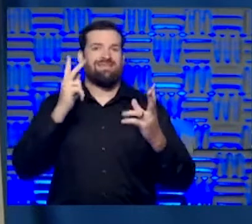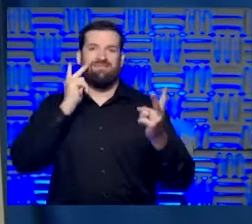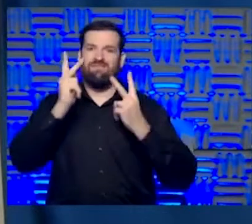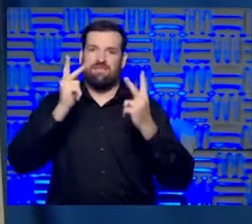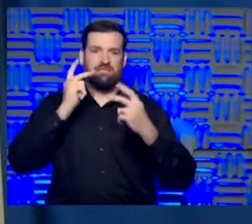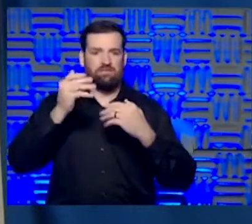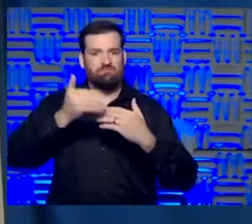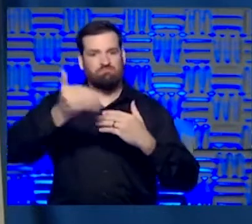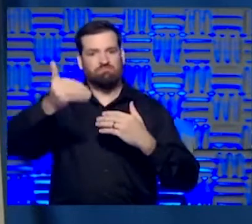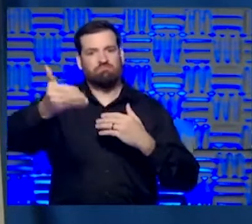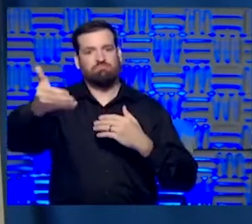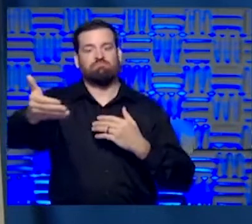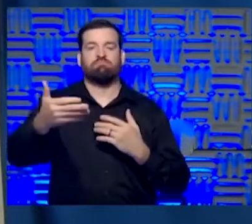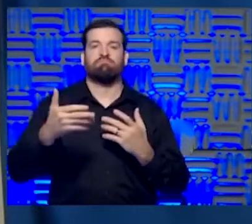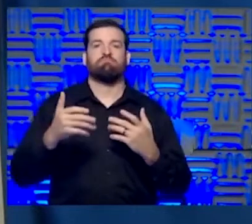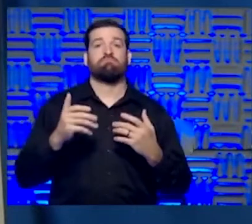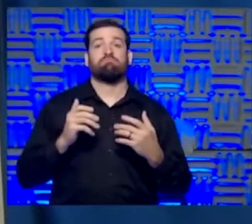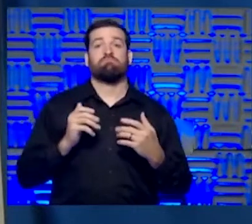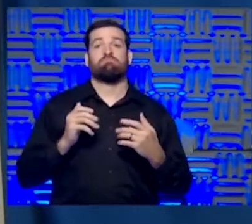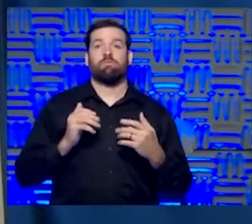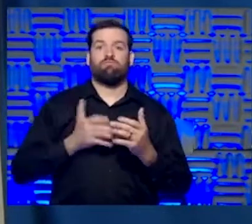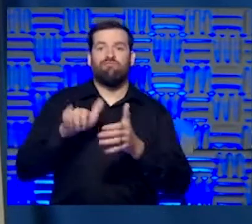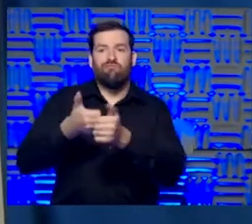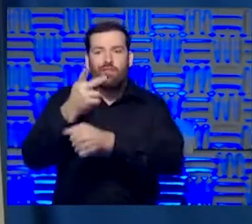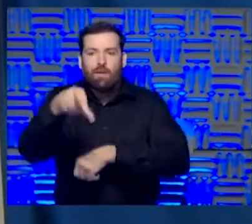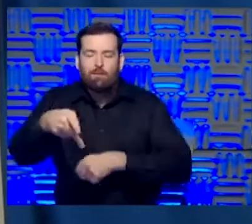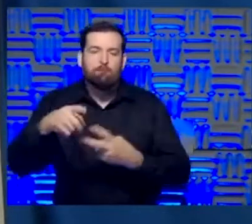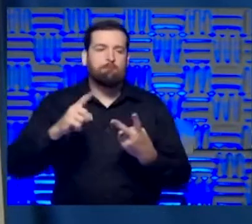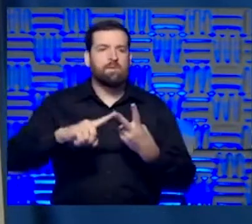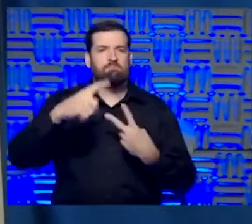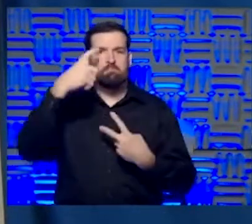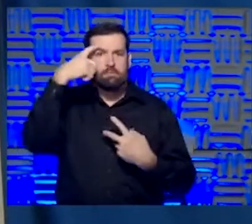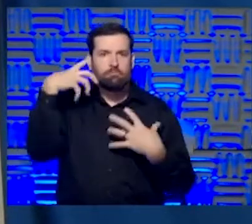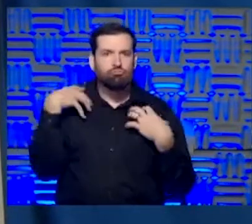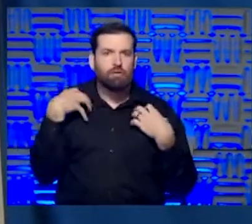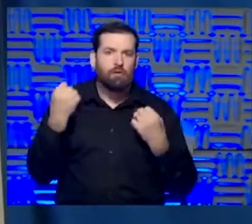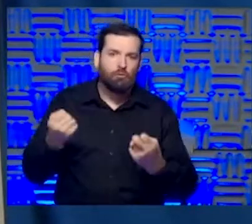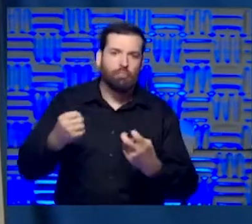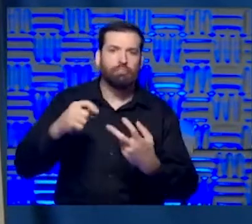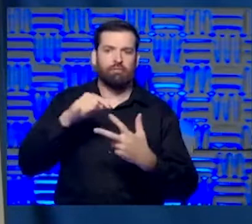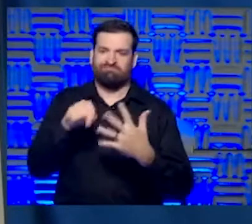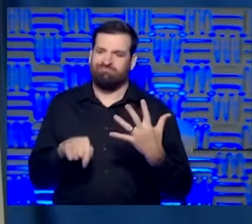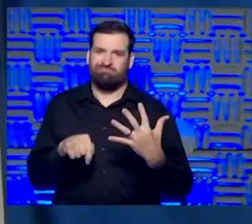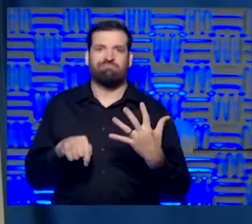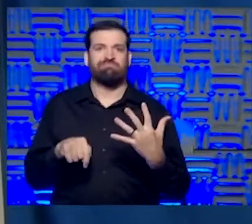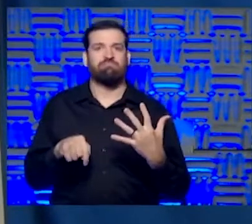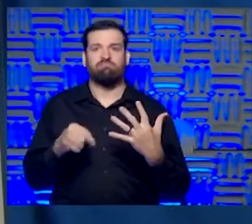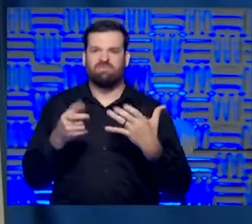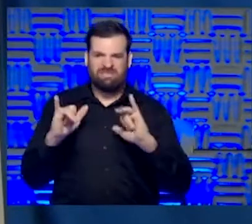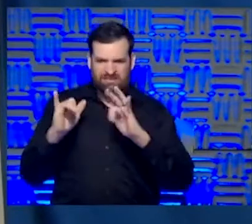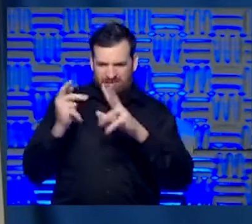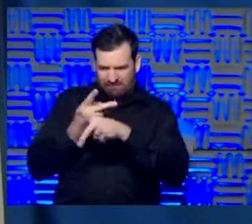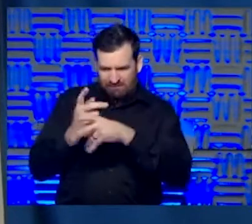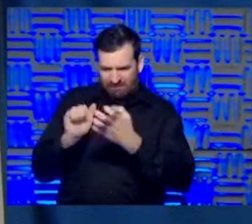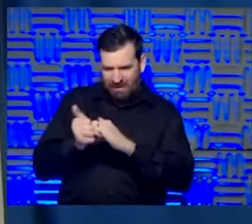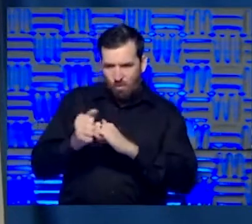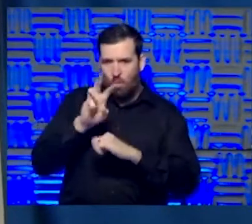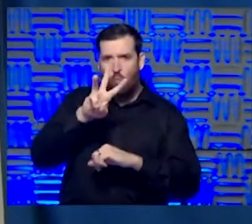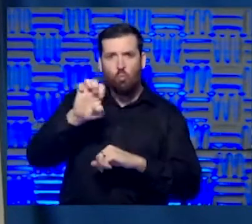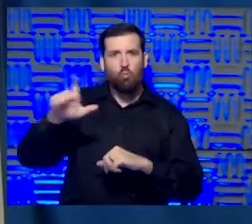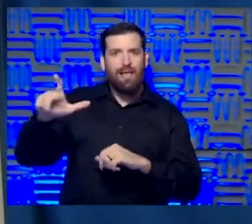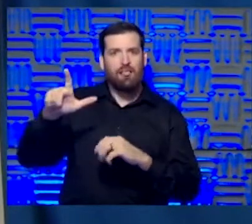forward, especially around our follow-up visits, mental health visits, that kind of thing. We still haven't figured out how to do a well child